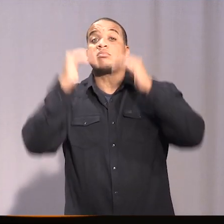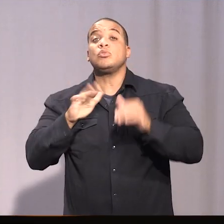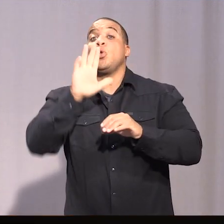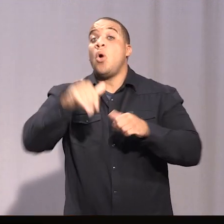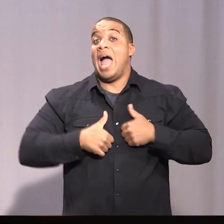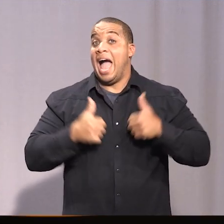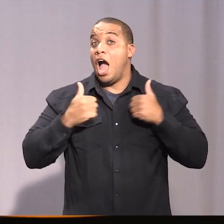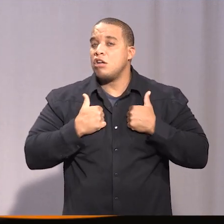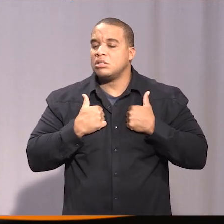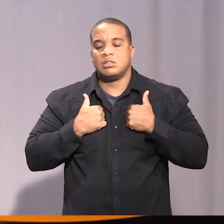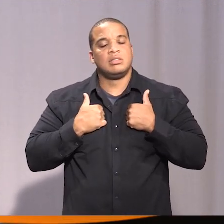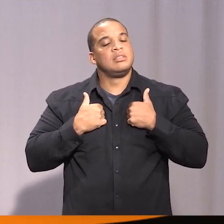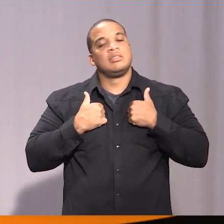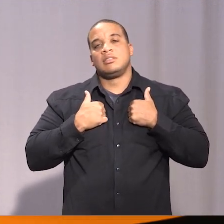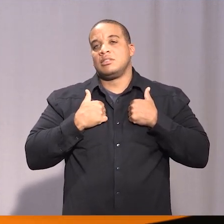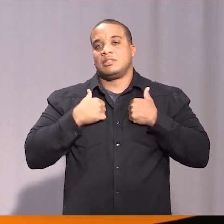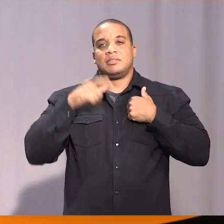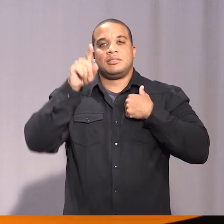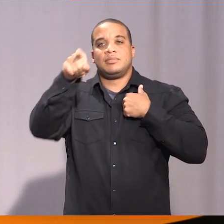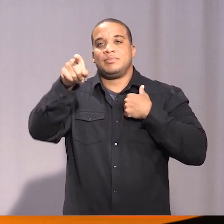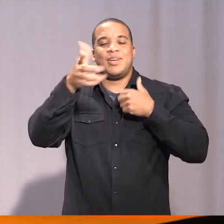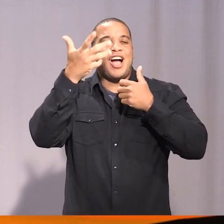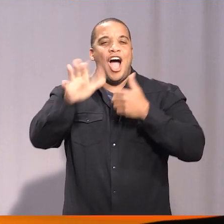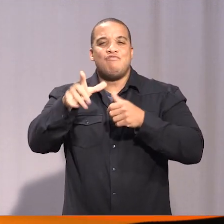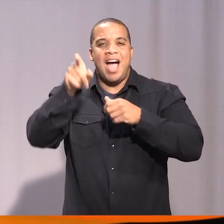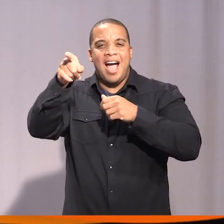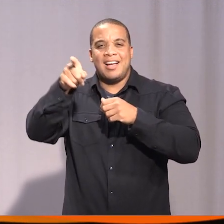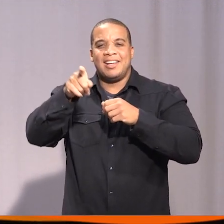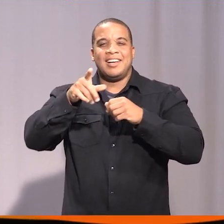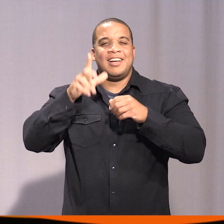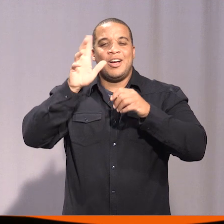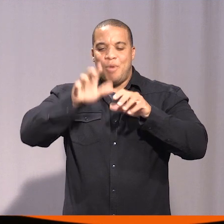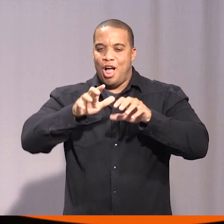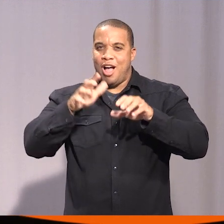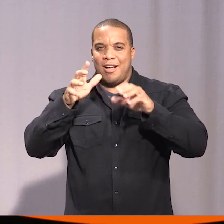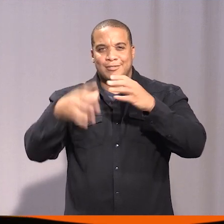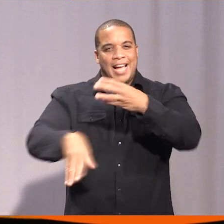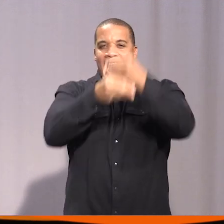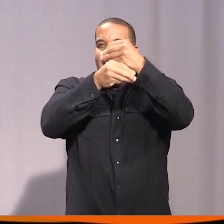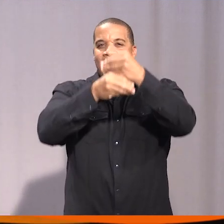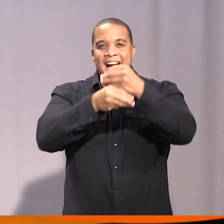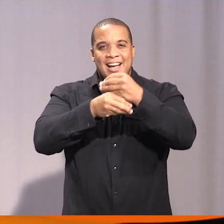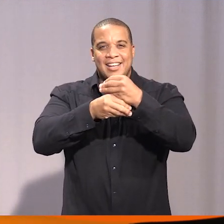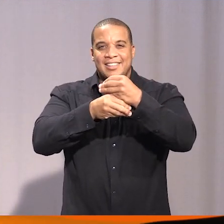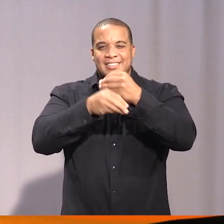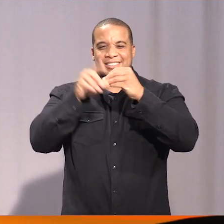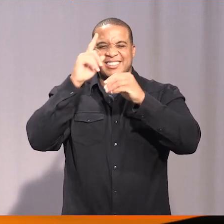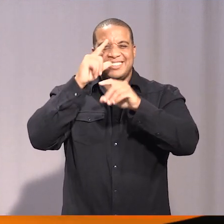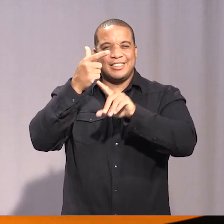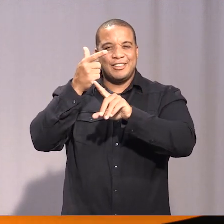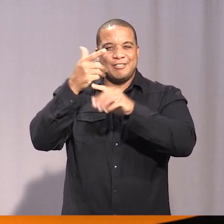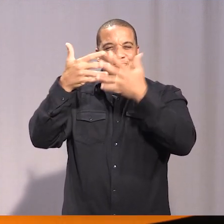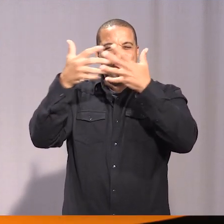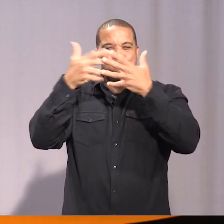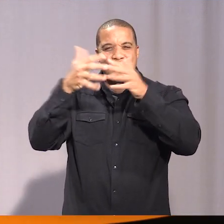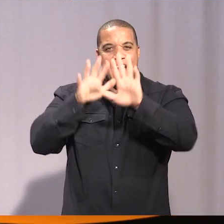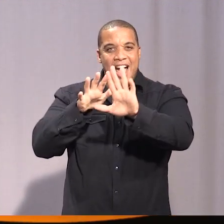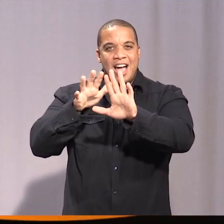address. Again, this is blurred out in blank. However, on your end, it will be also grayed out, but